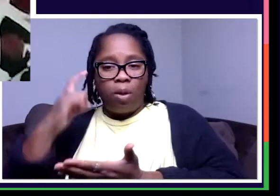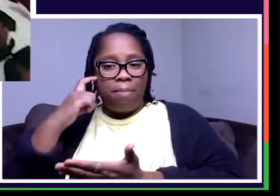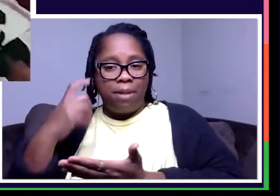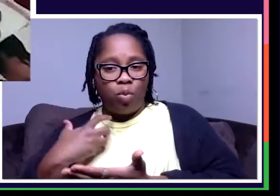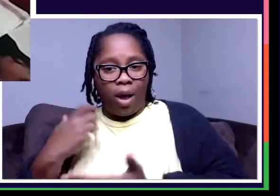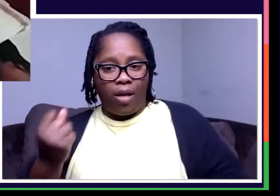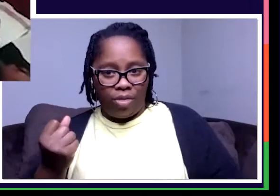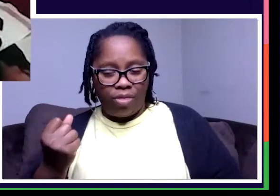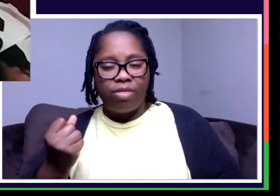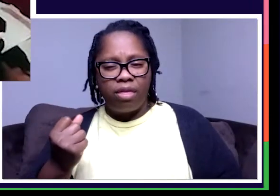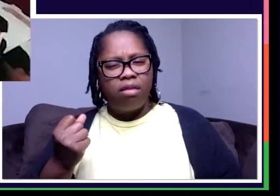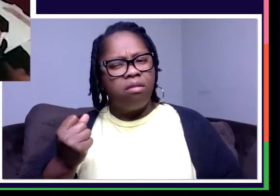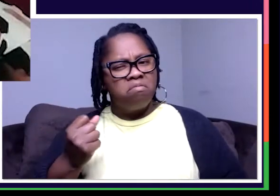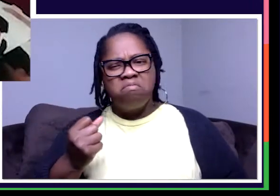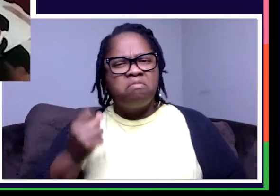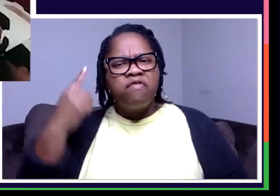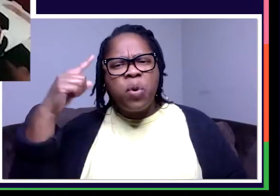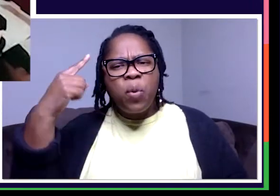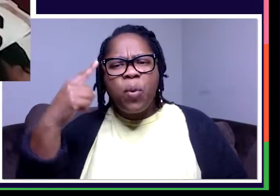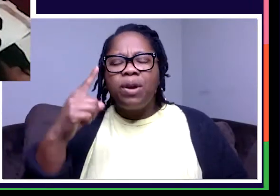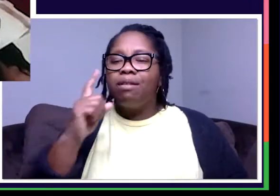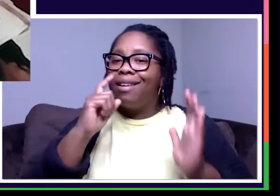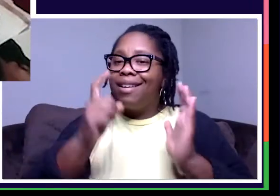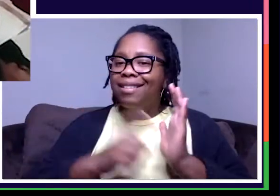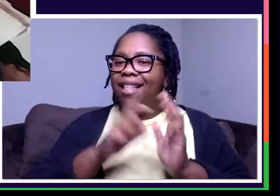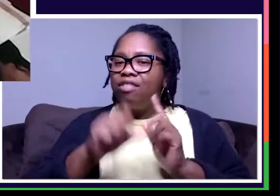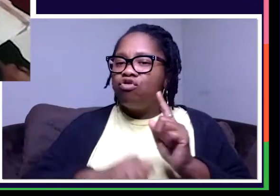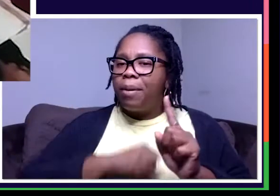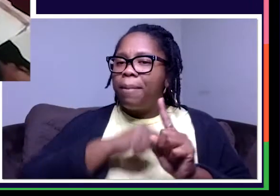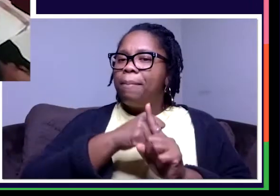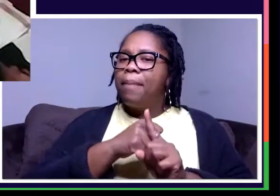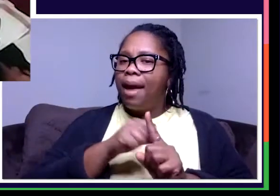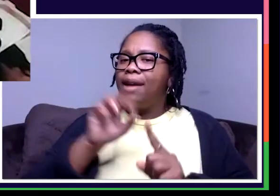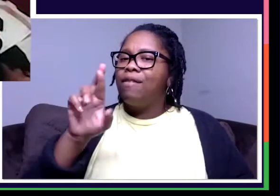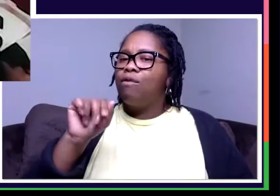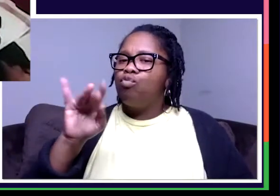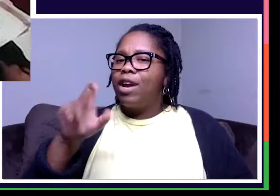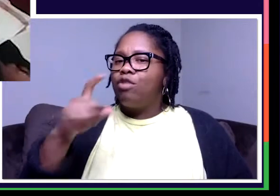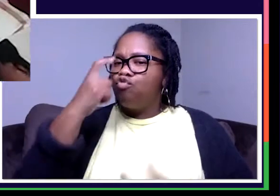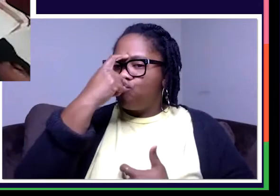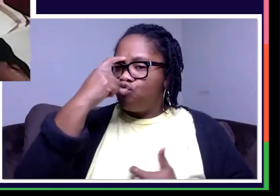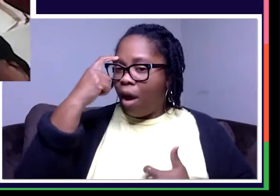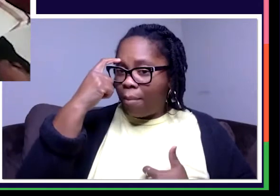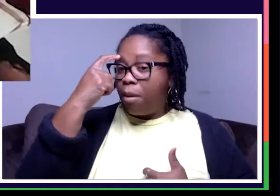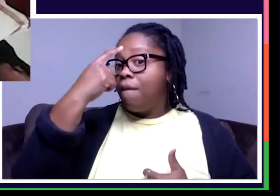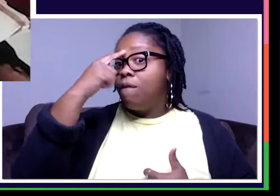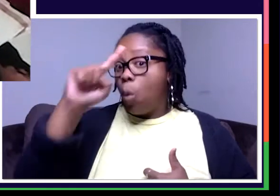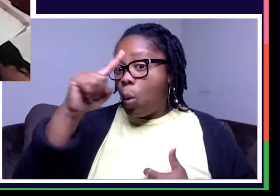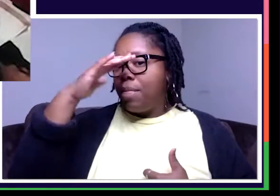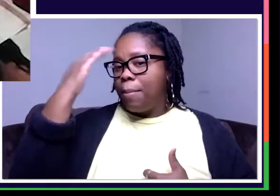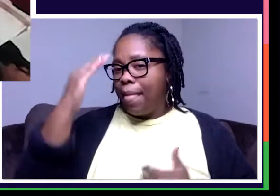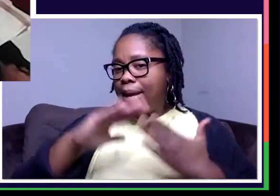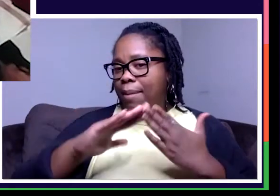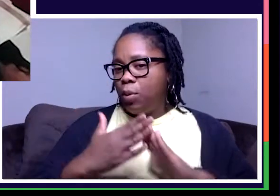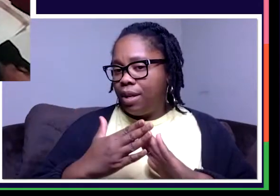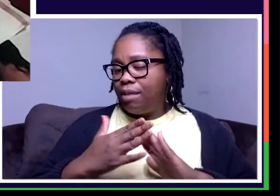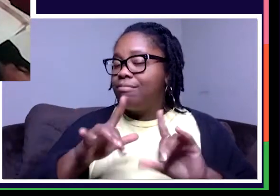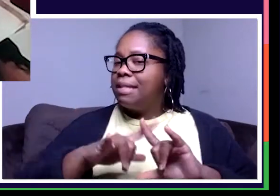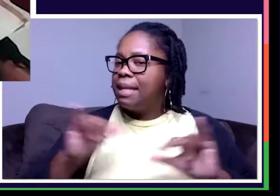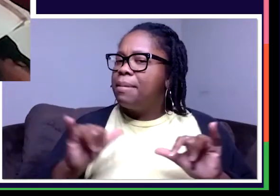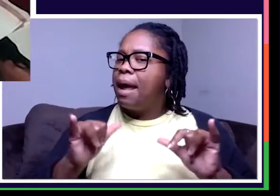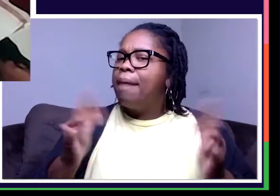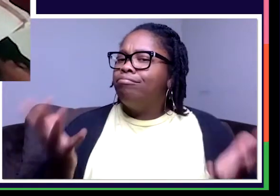Services, and School Mental Health to acknowledge the impact racial trauma for the Black